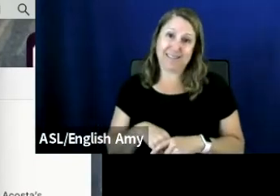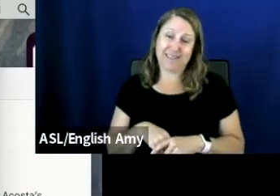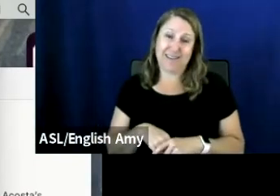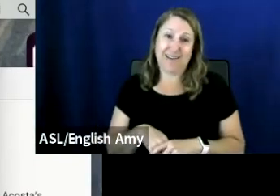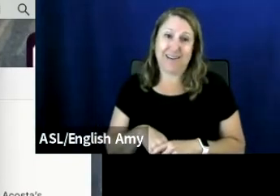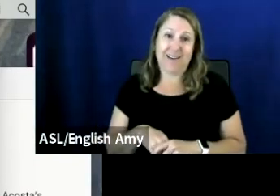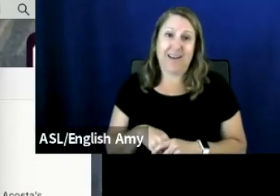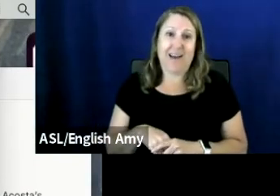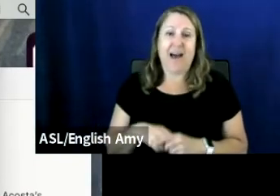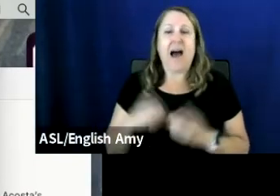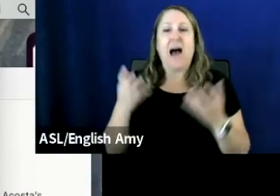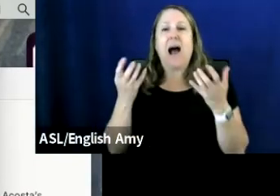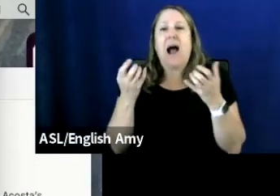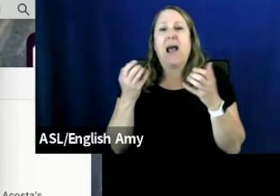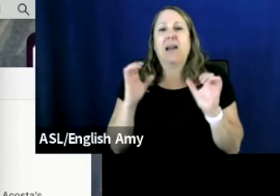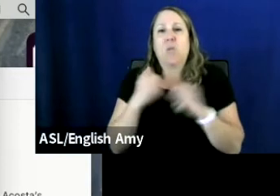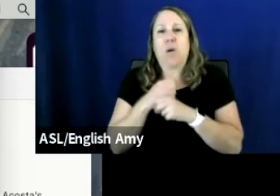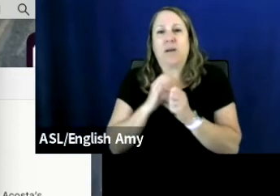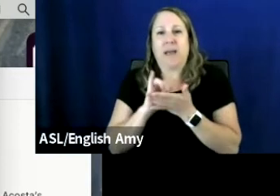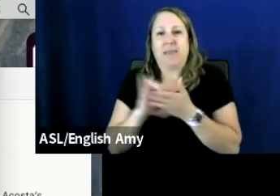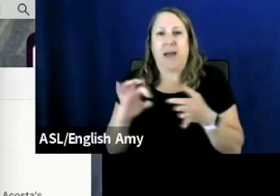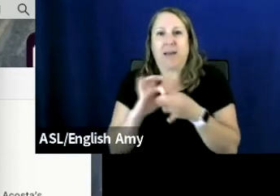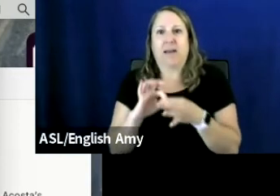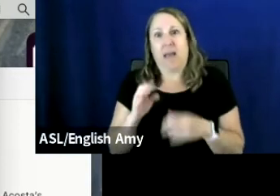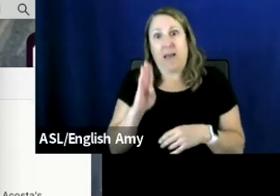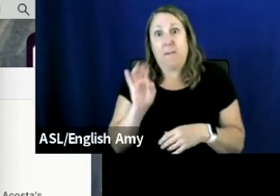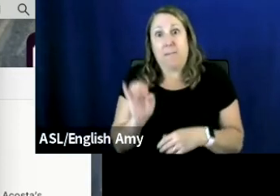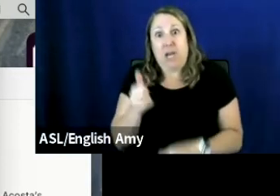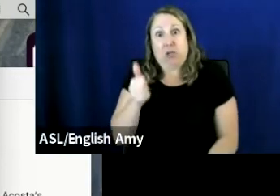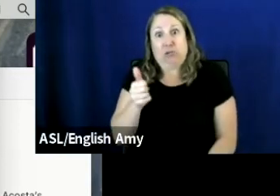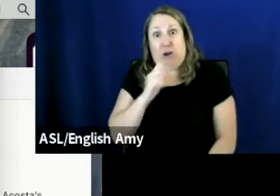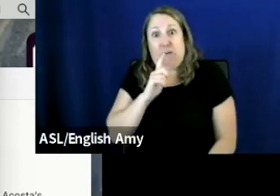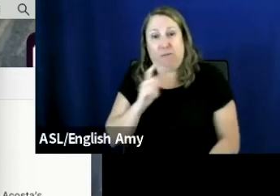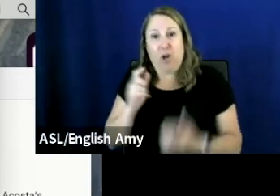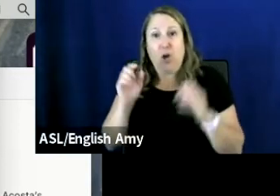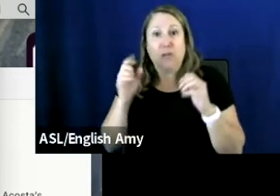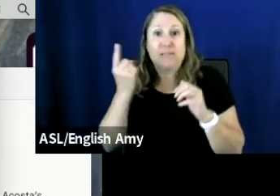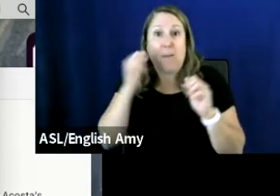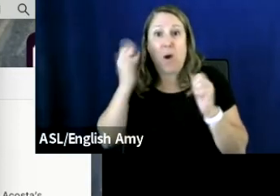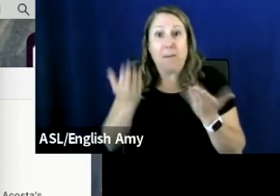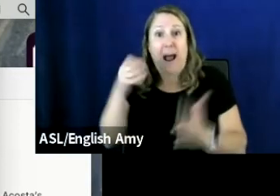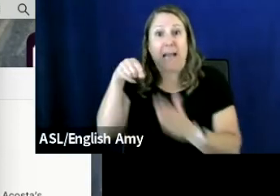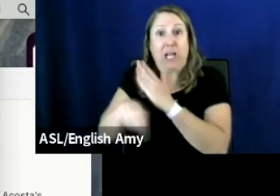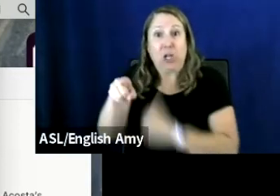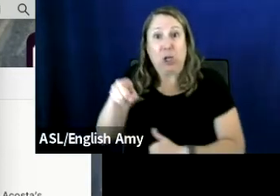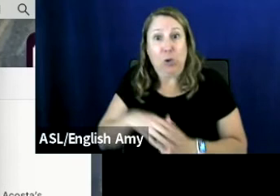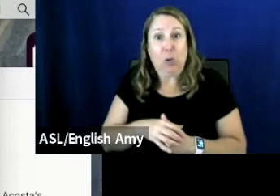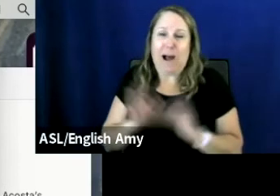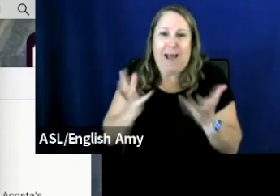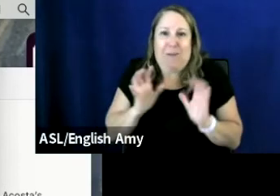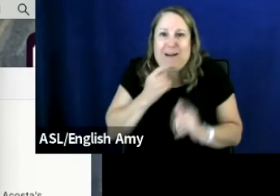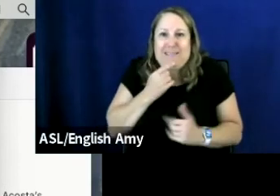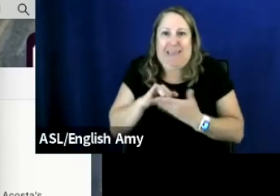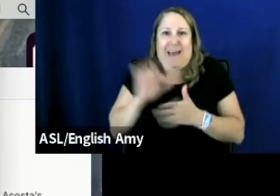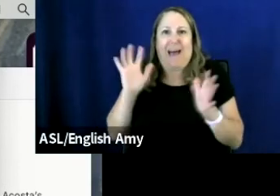so I kind of didn't want to make that connection of like, you know, being who you are right now can, you know, get you like hurt, but we've come